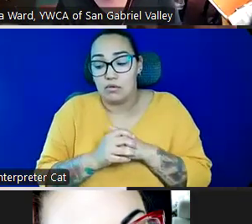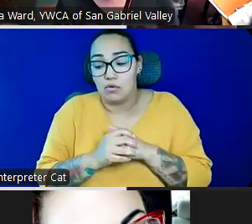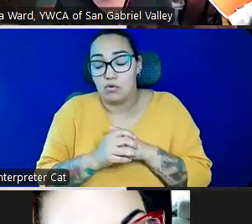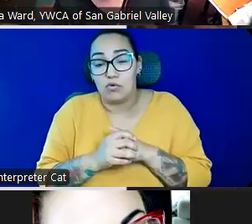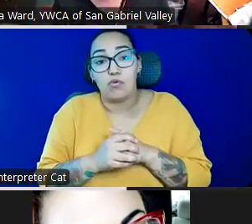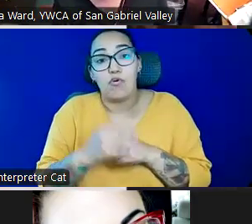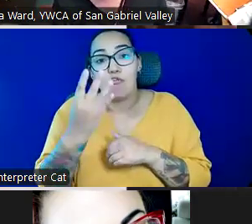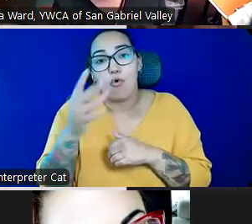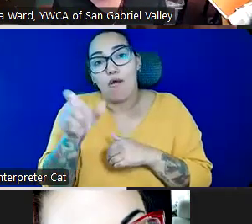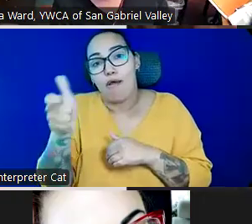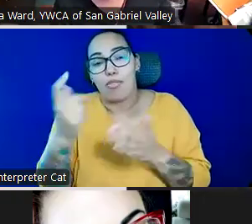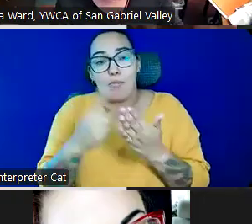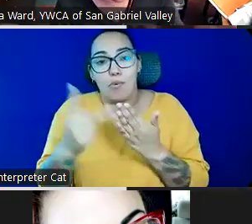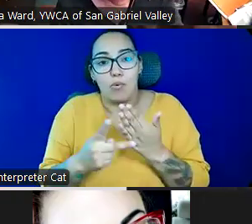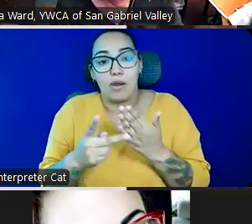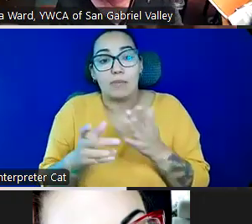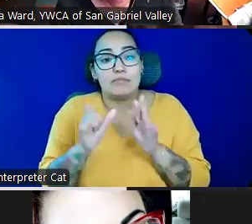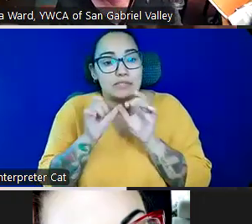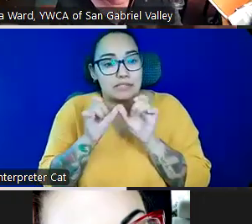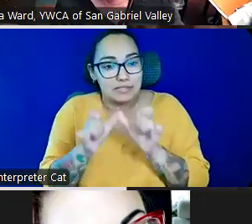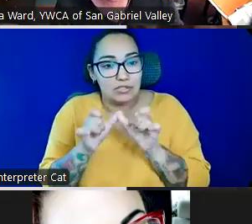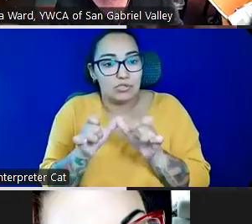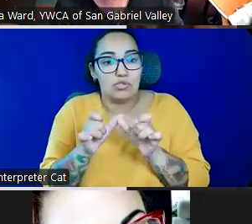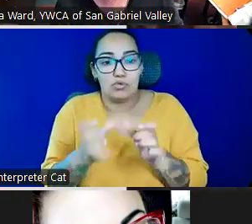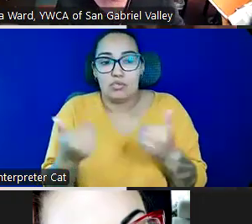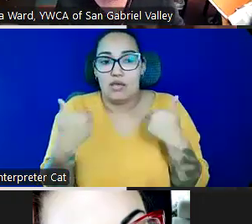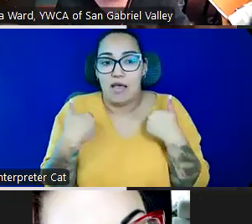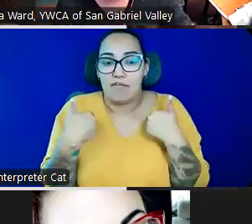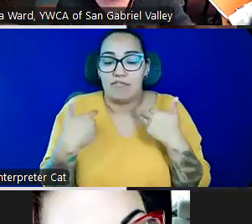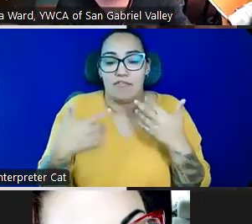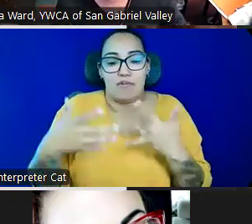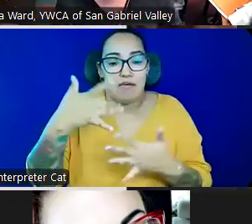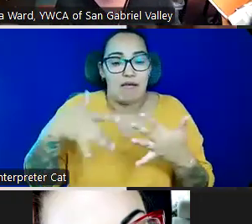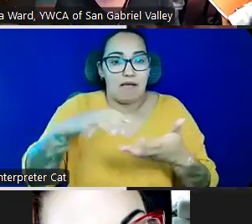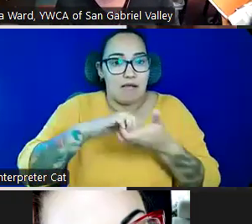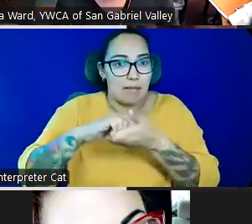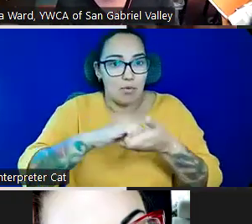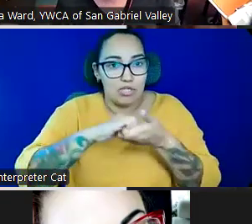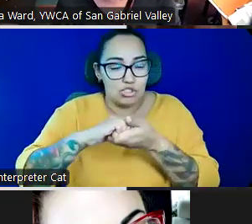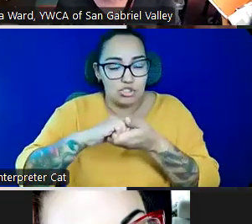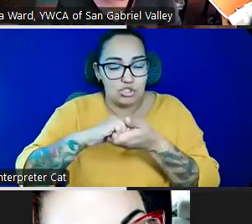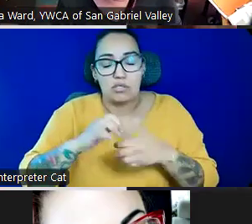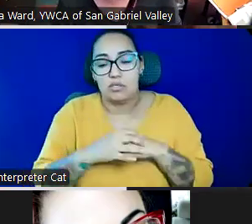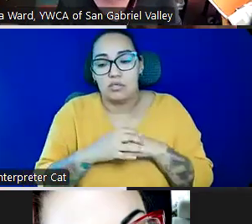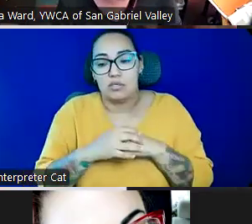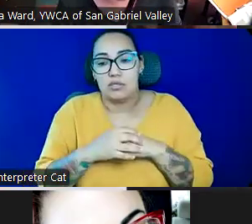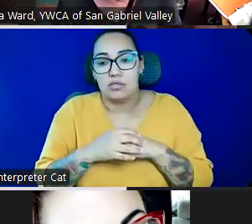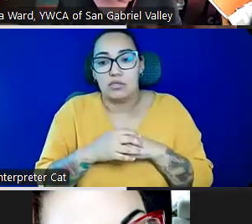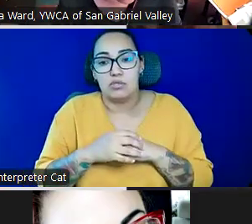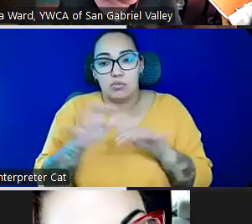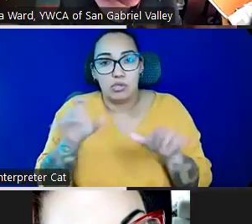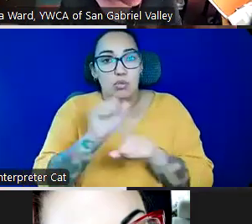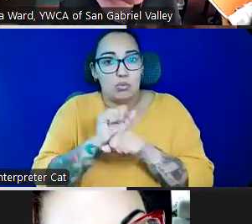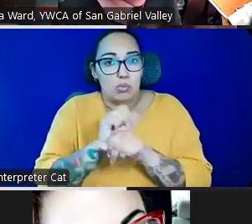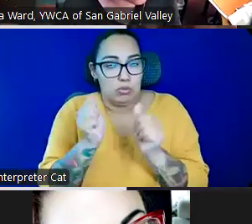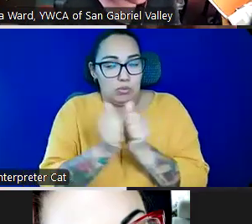4 other programs that we continue to have like a collaboration that we do collaborative work